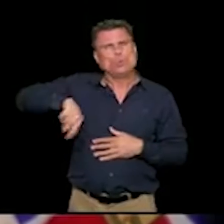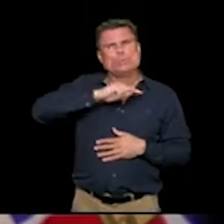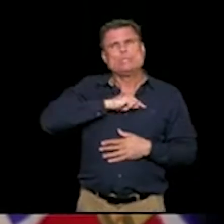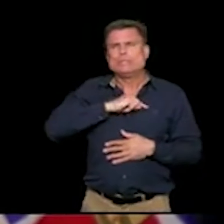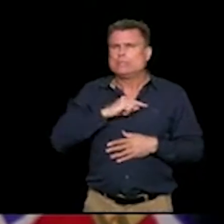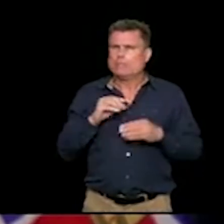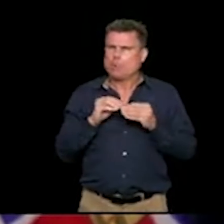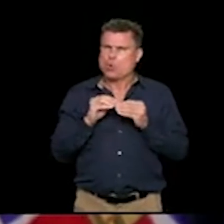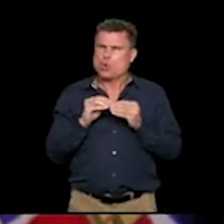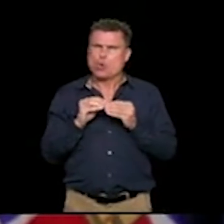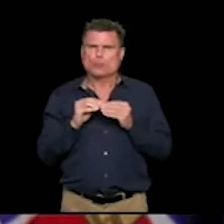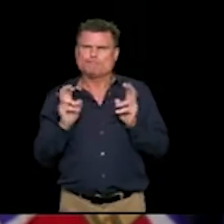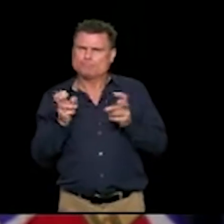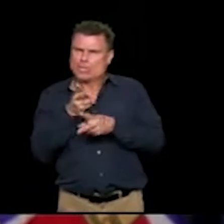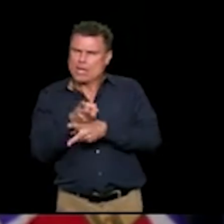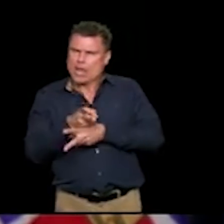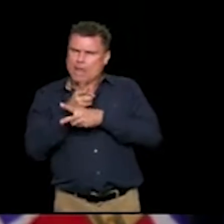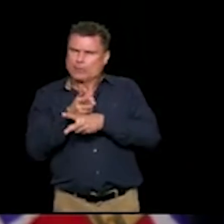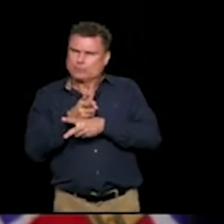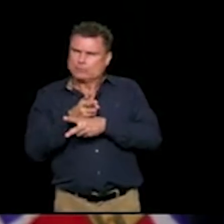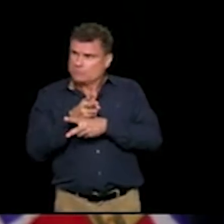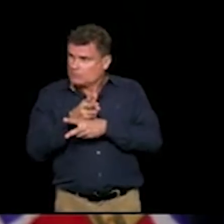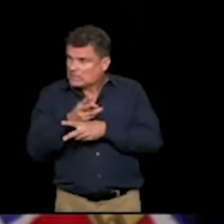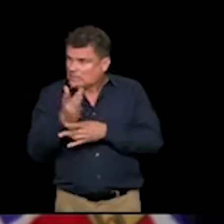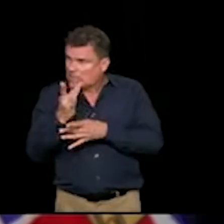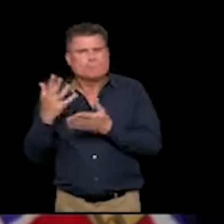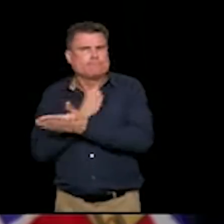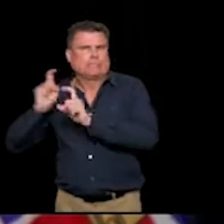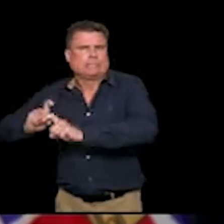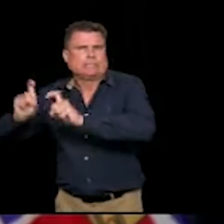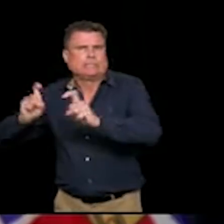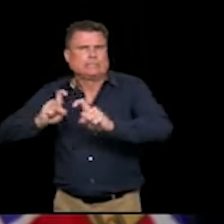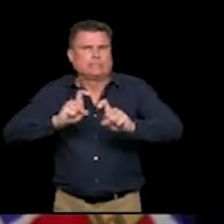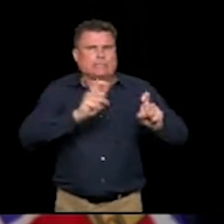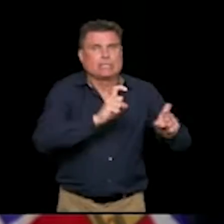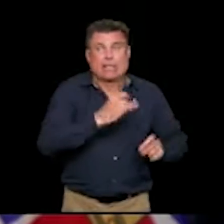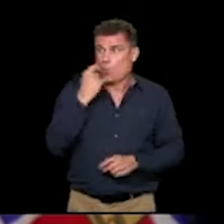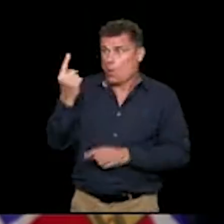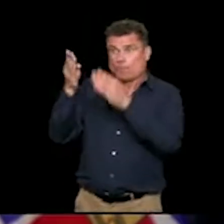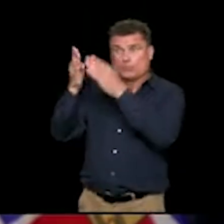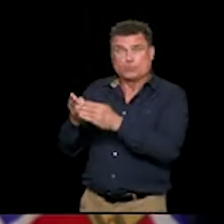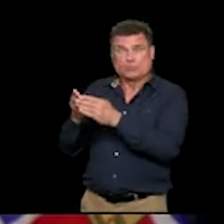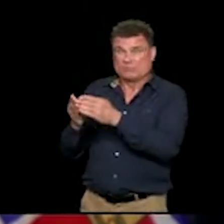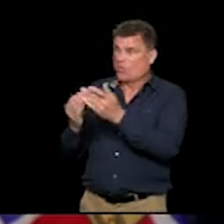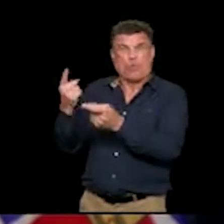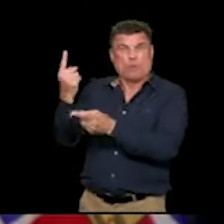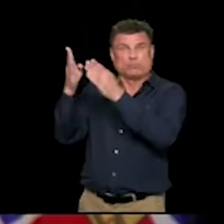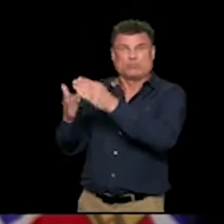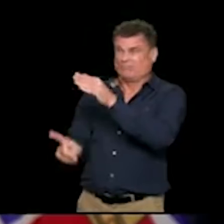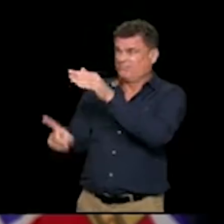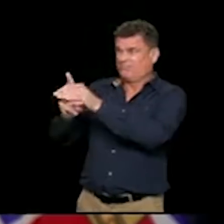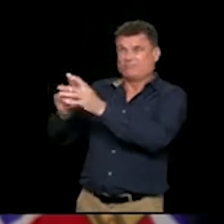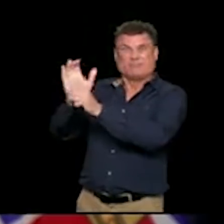So we have adjusted as well to make sure that we test everybody in a care home, for example, if there's a case there.